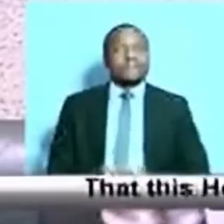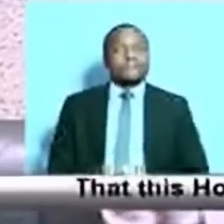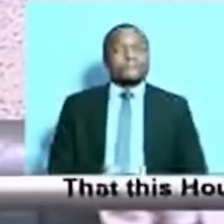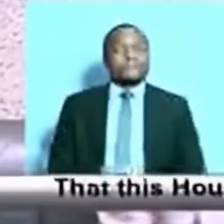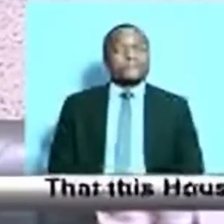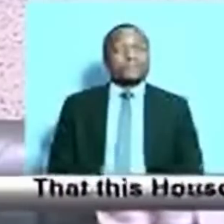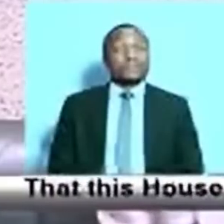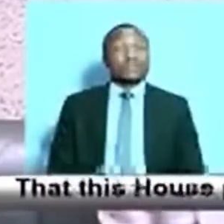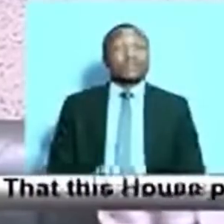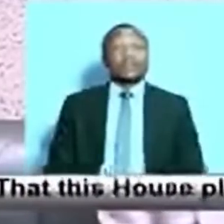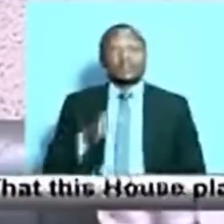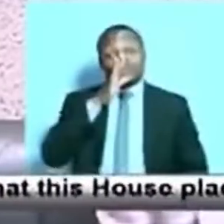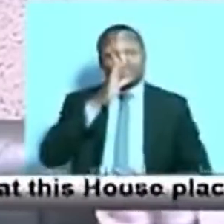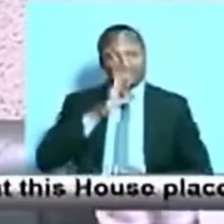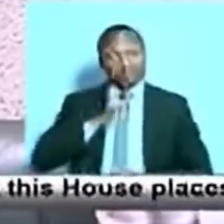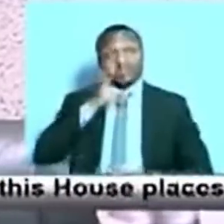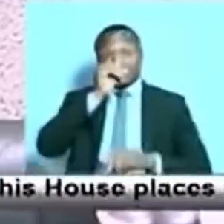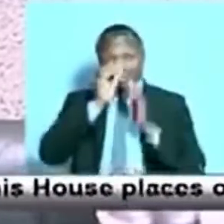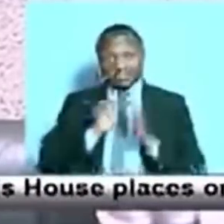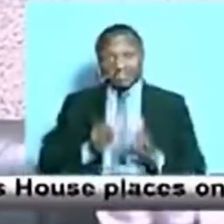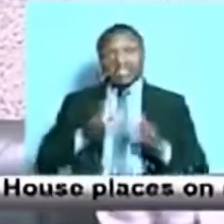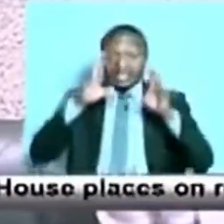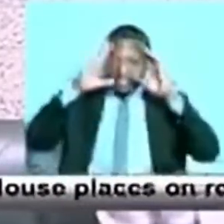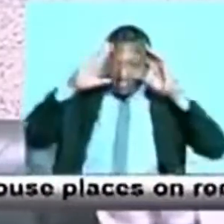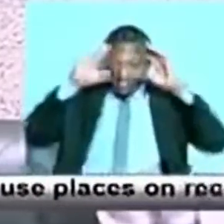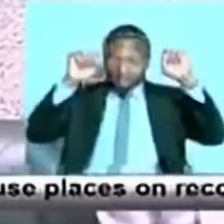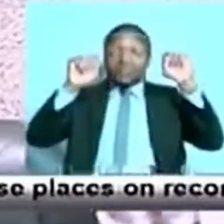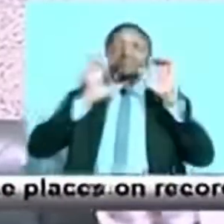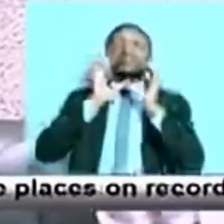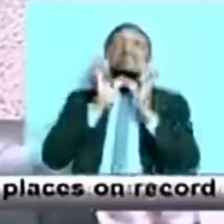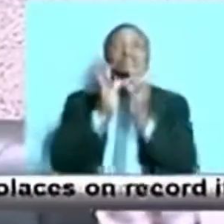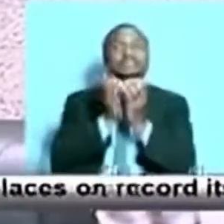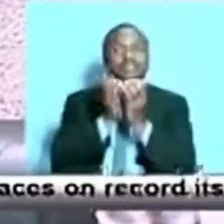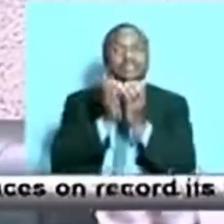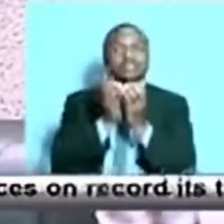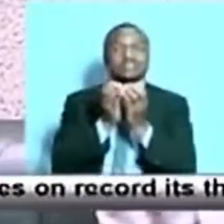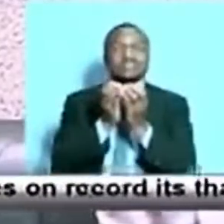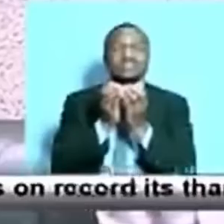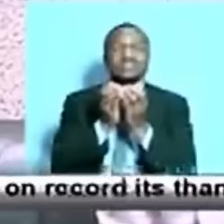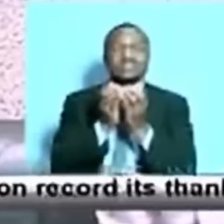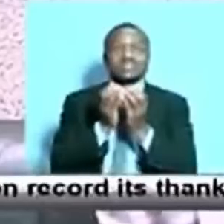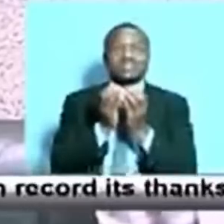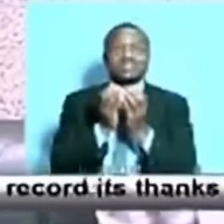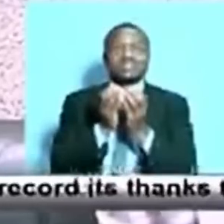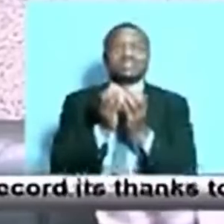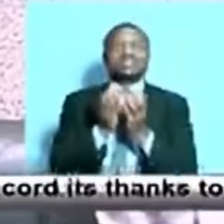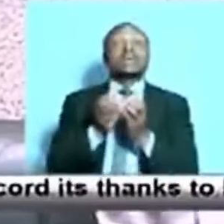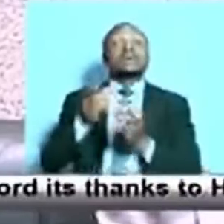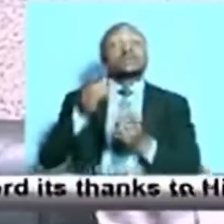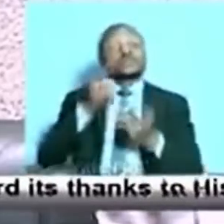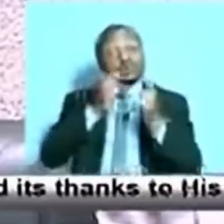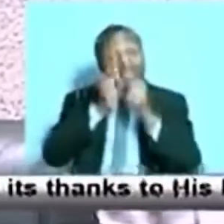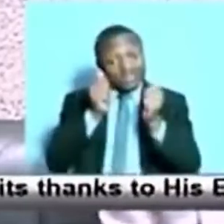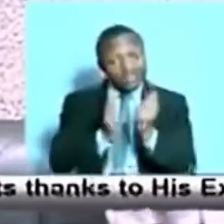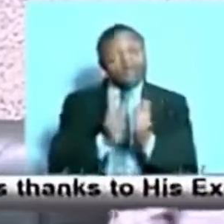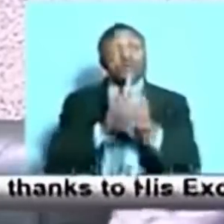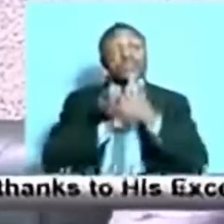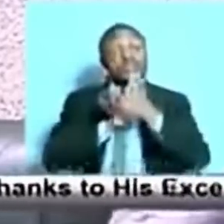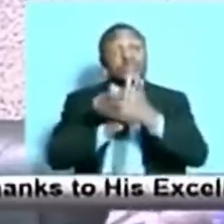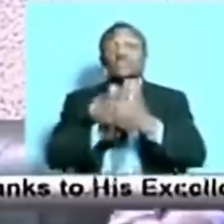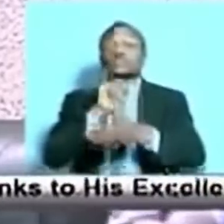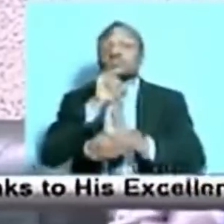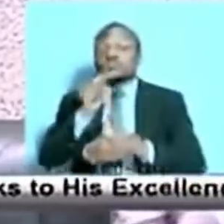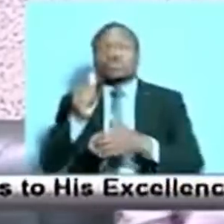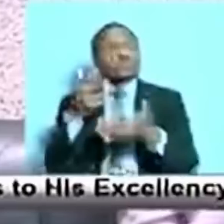That, Madam Speaker, the President for Mozambique had emphasized on leadership not